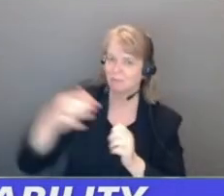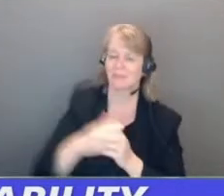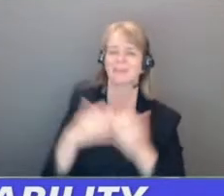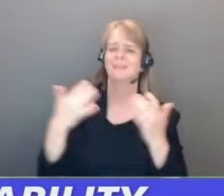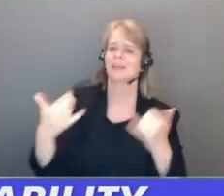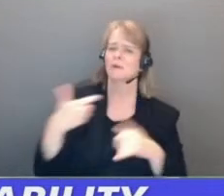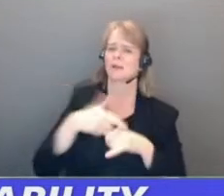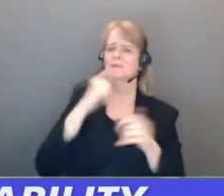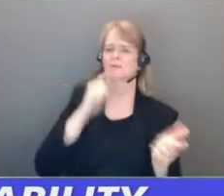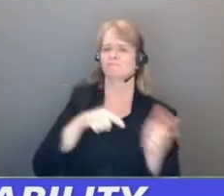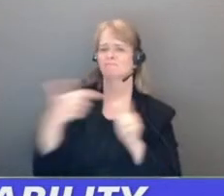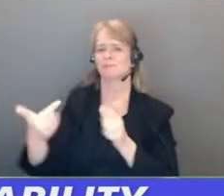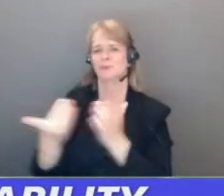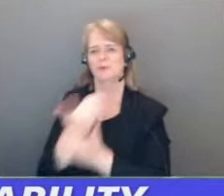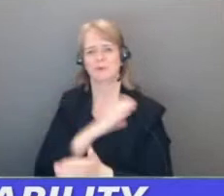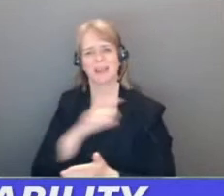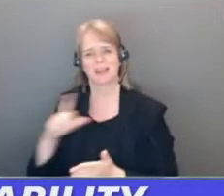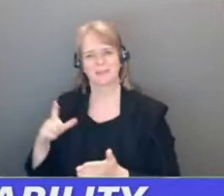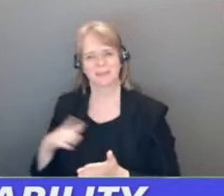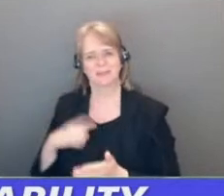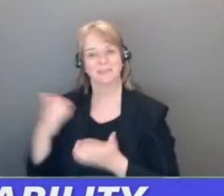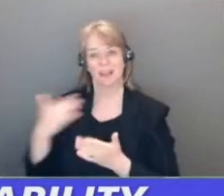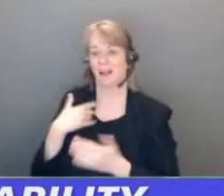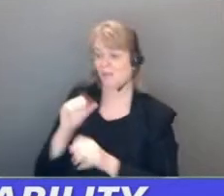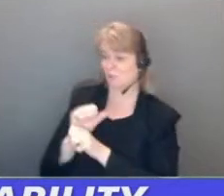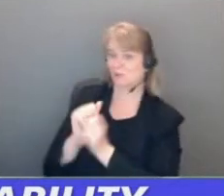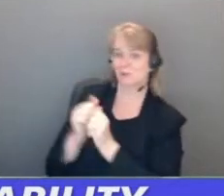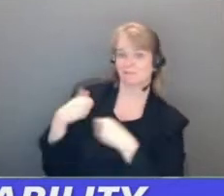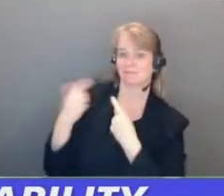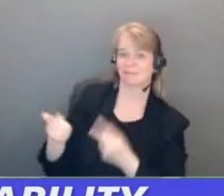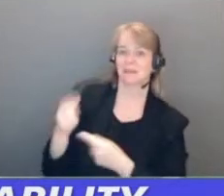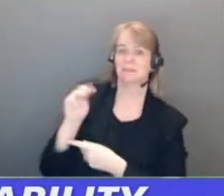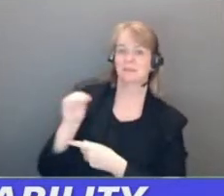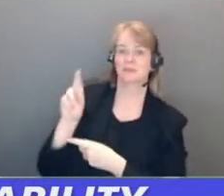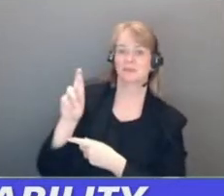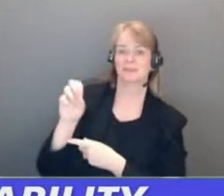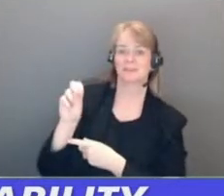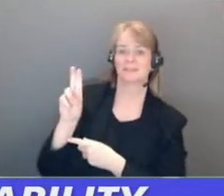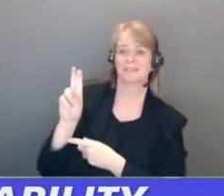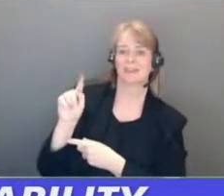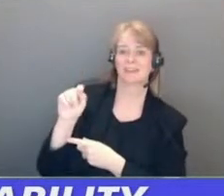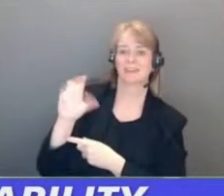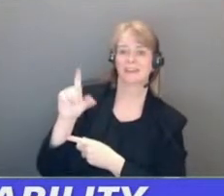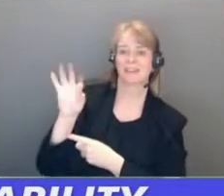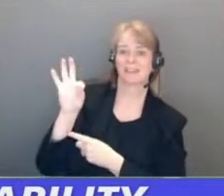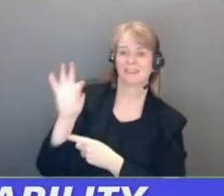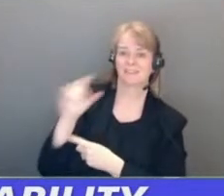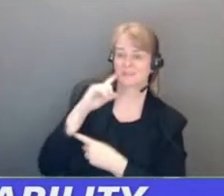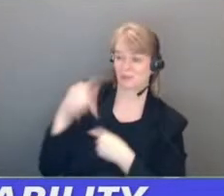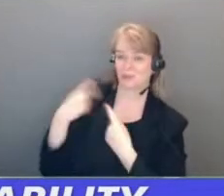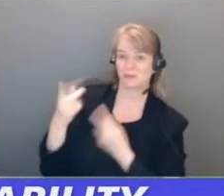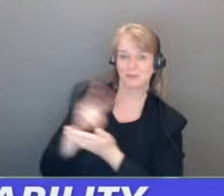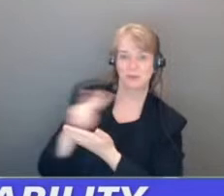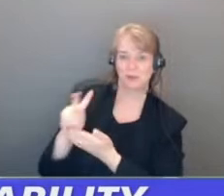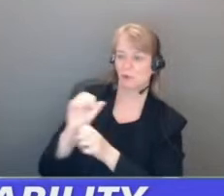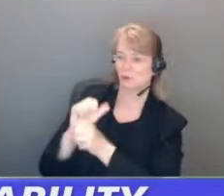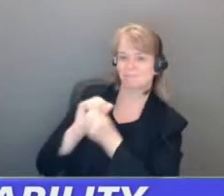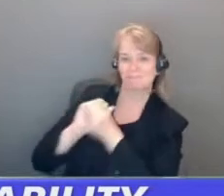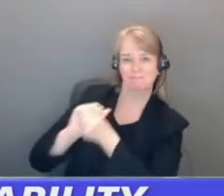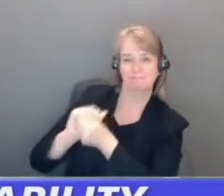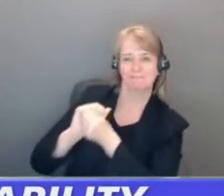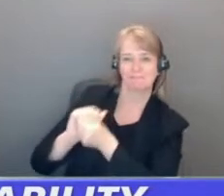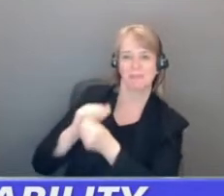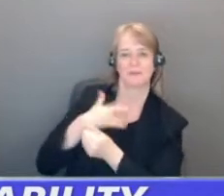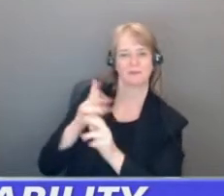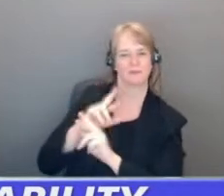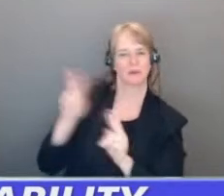I've worked with Mr. Sutcliffe over the past 2 weeks to ensure a smooth transition. I have the utmost confidence in him